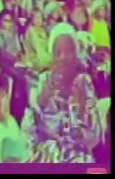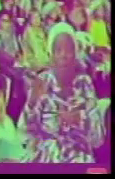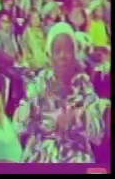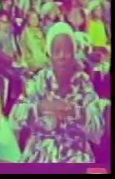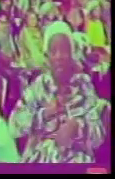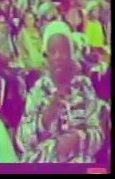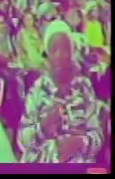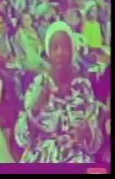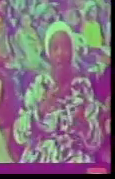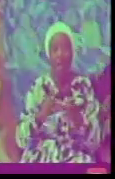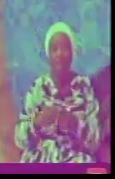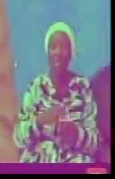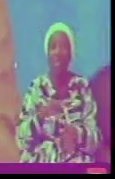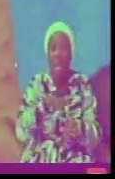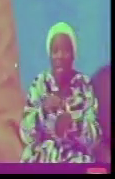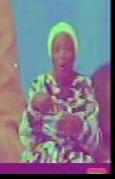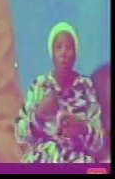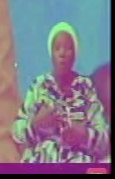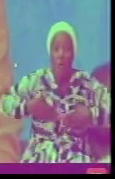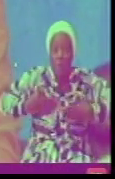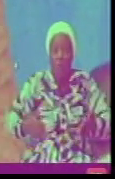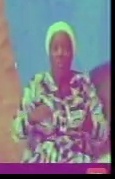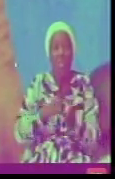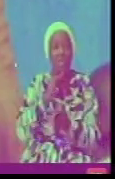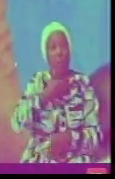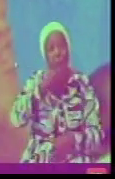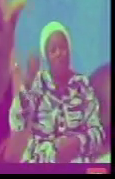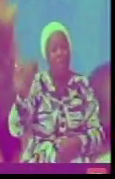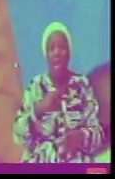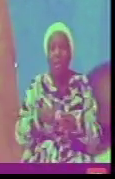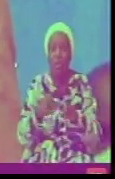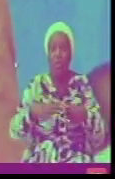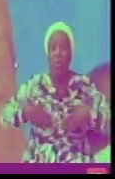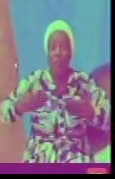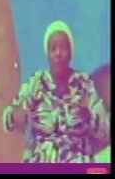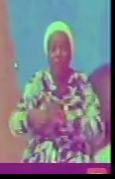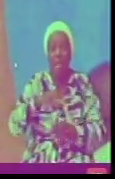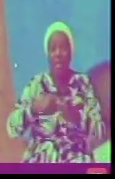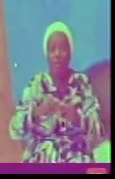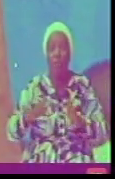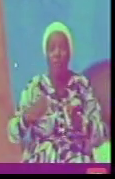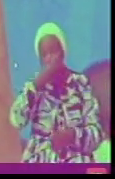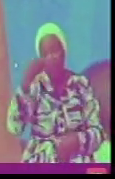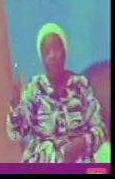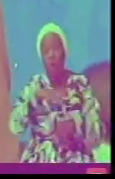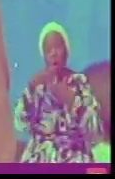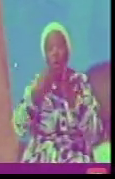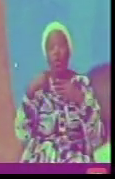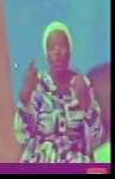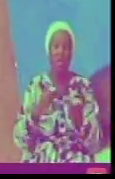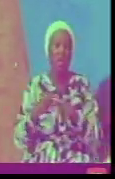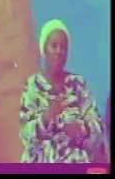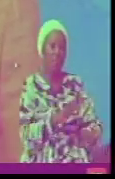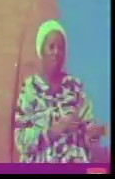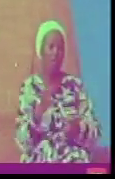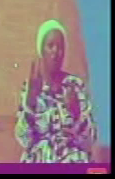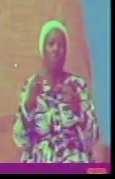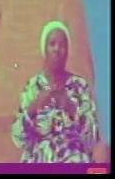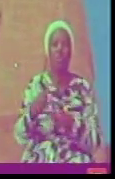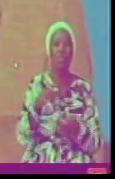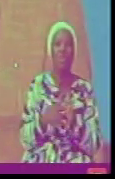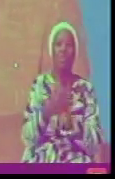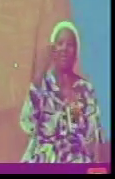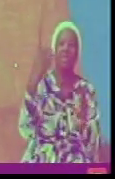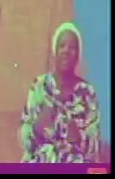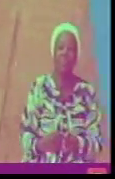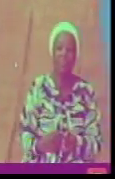the better. And as you confess today, and you forsake your sin, must say welcome to you. Confess today.